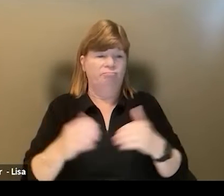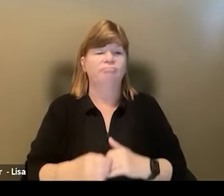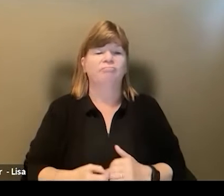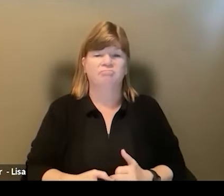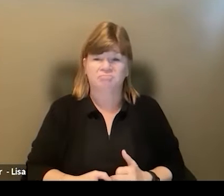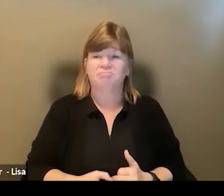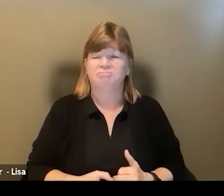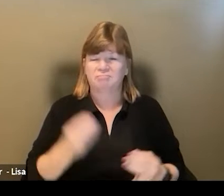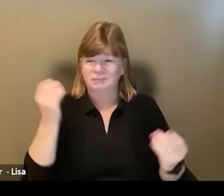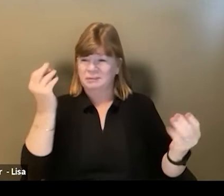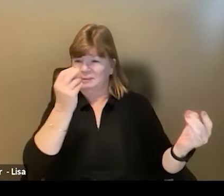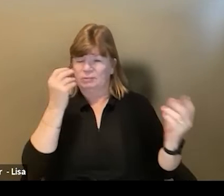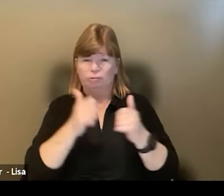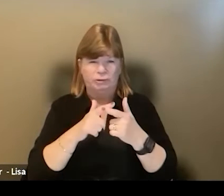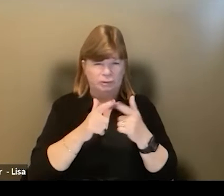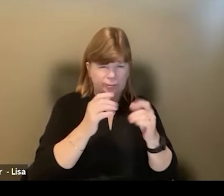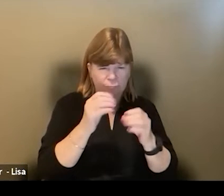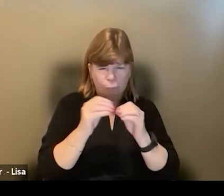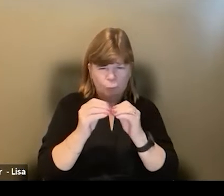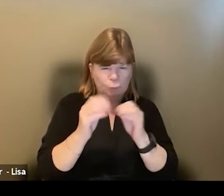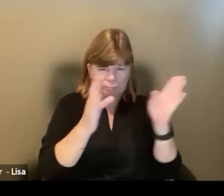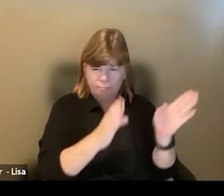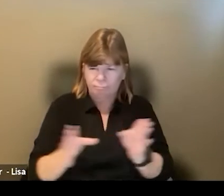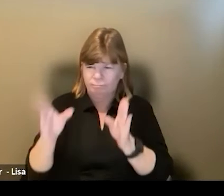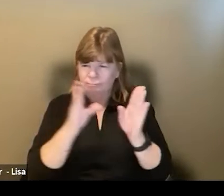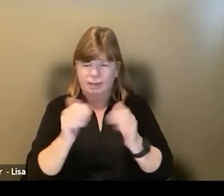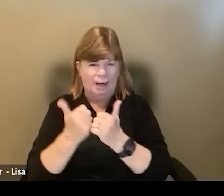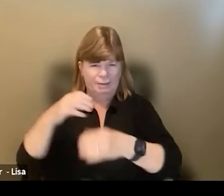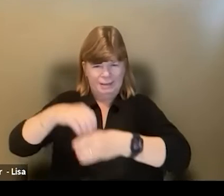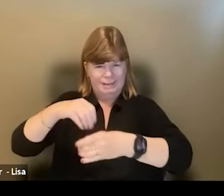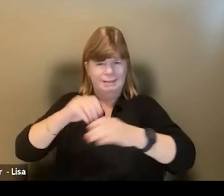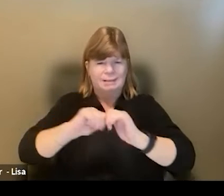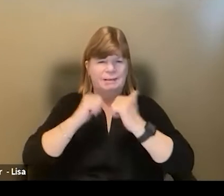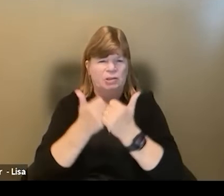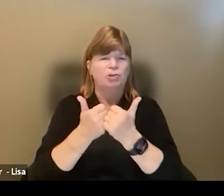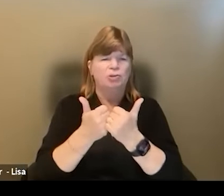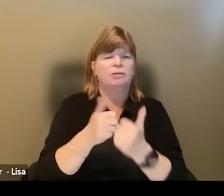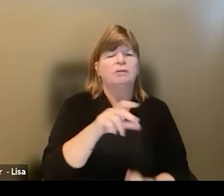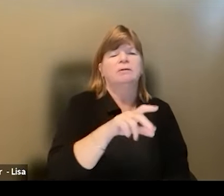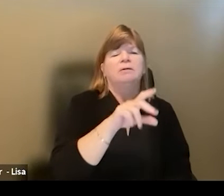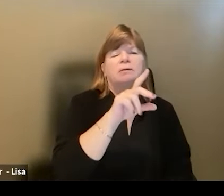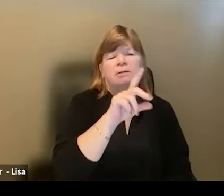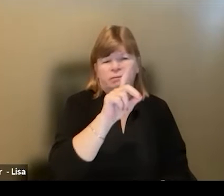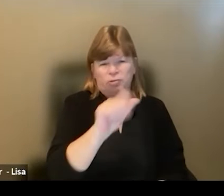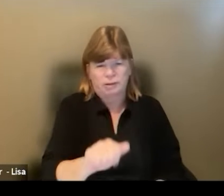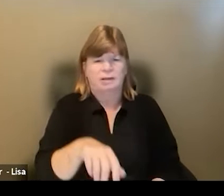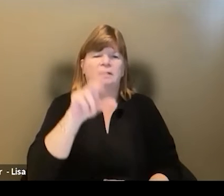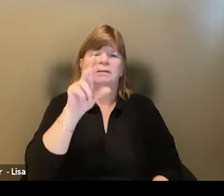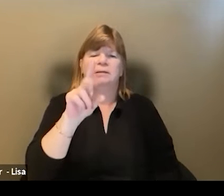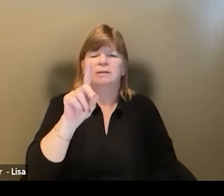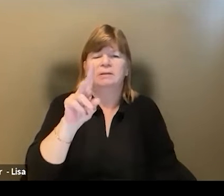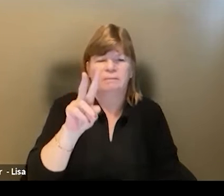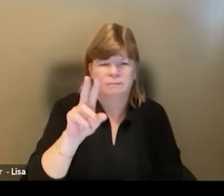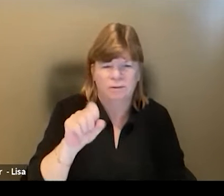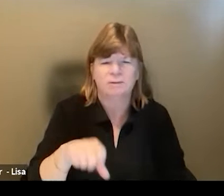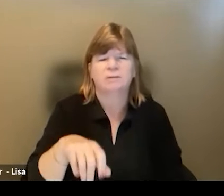quite strategic in coordinating and collaborating within our agency, Division of Aging, the Division of